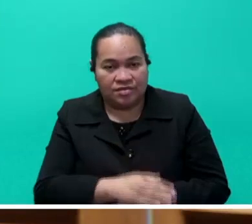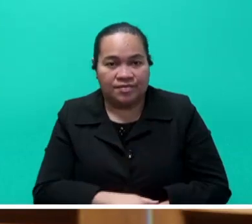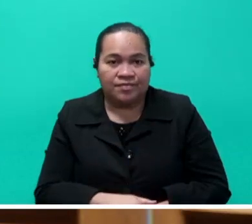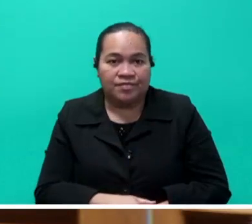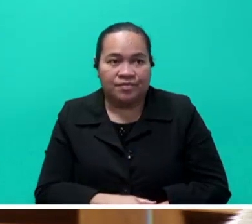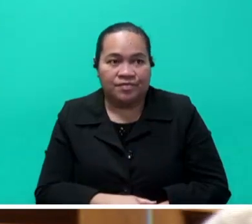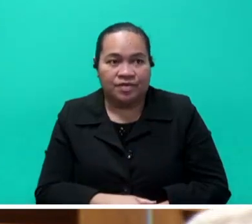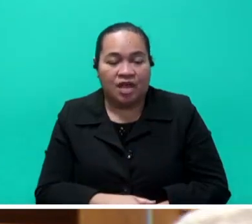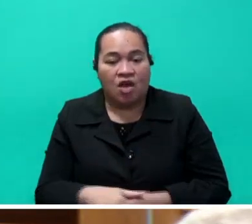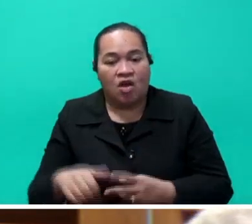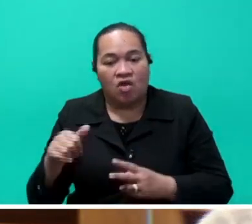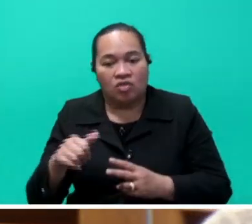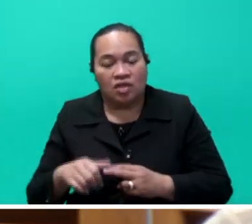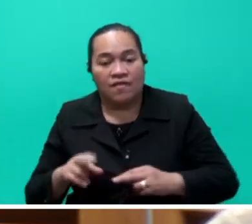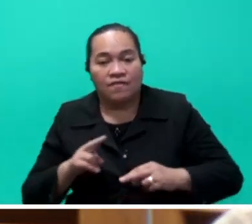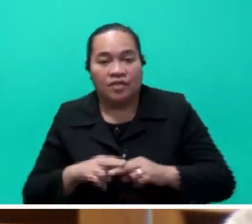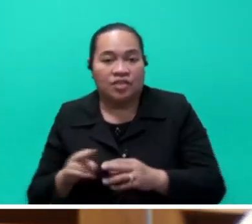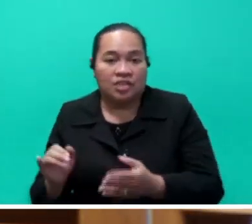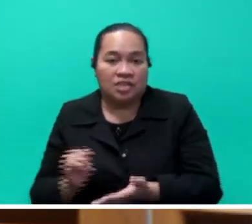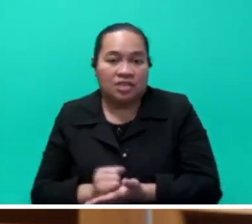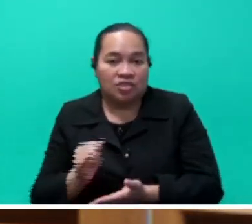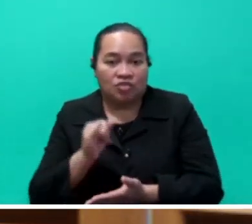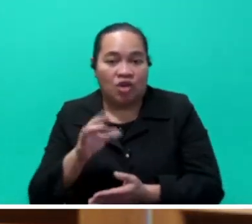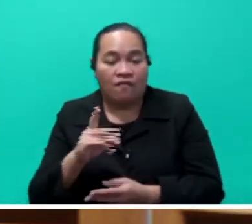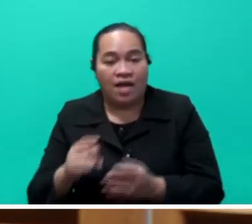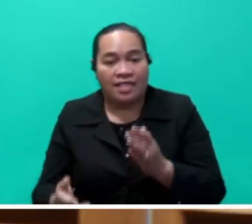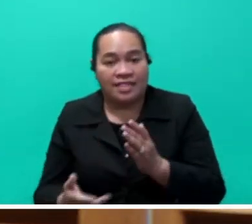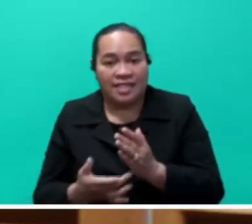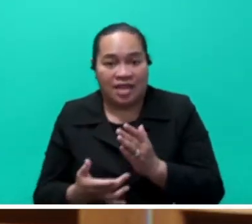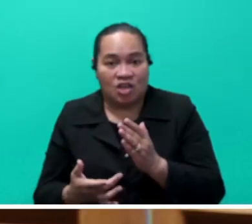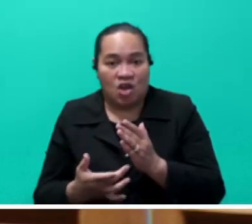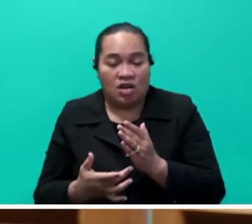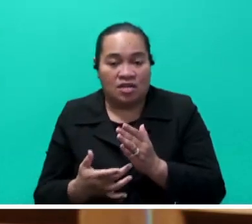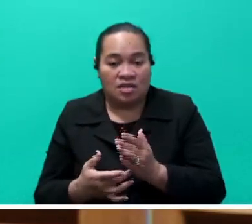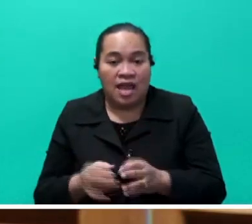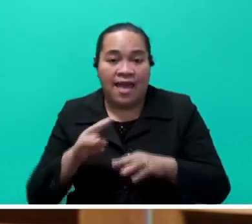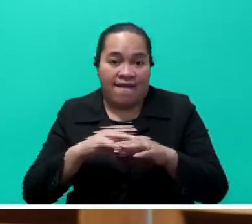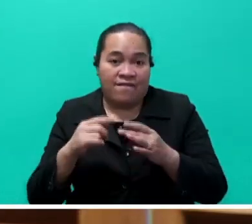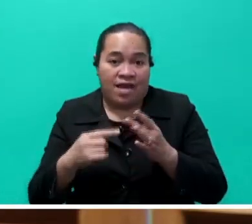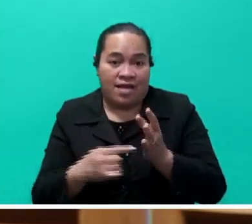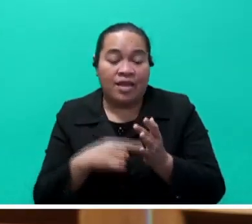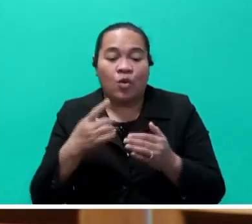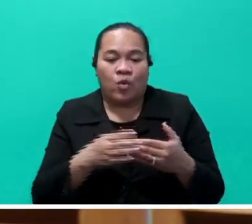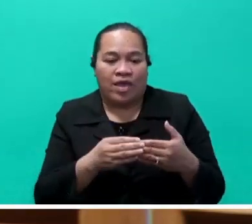the Fiji Institute of Technology that led the training of our vocational